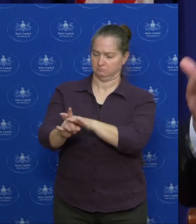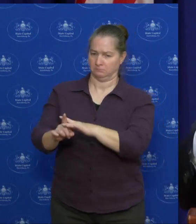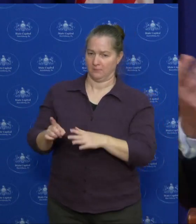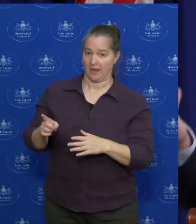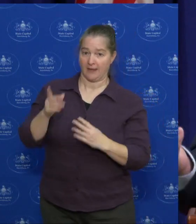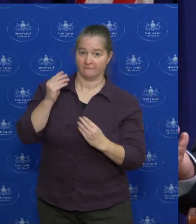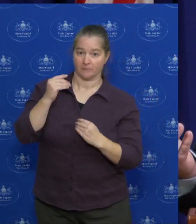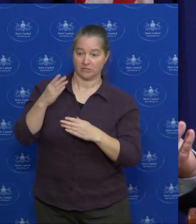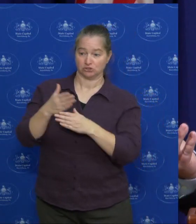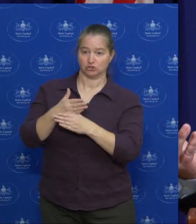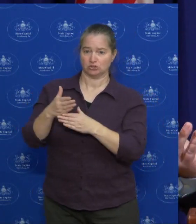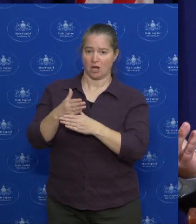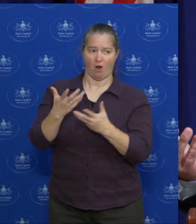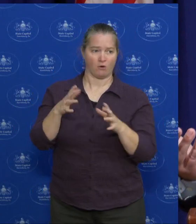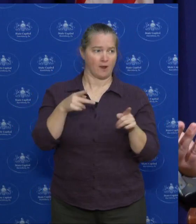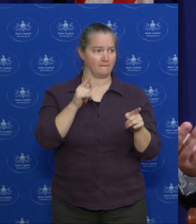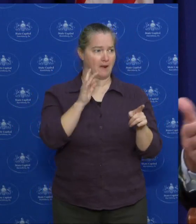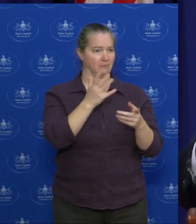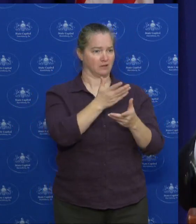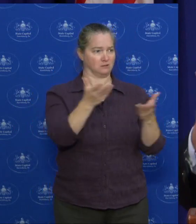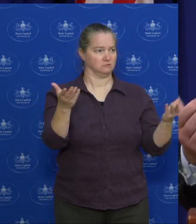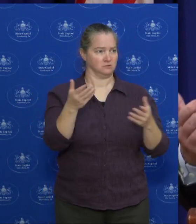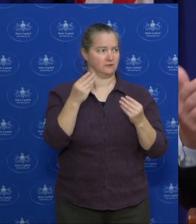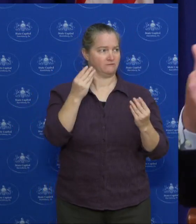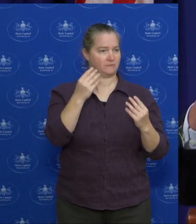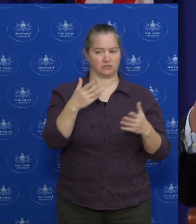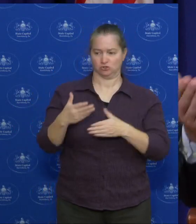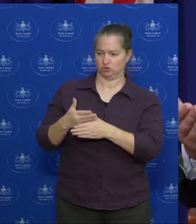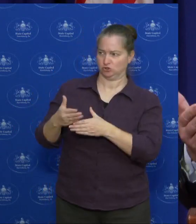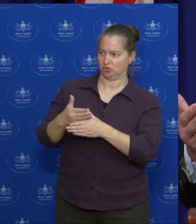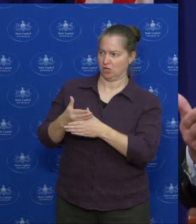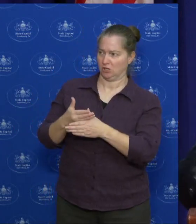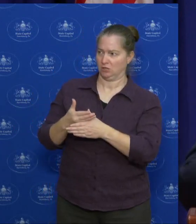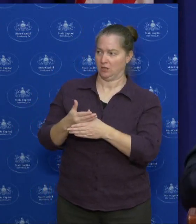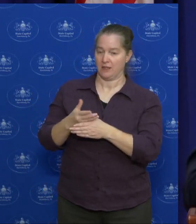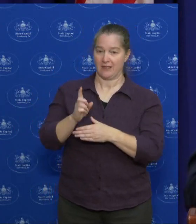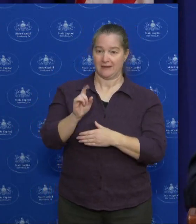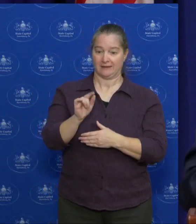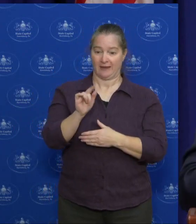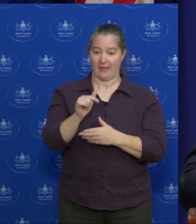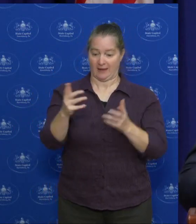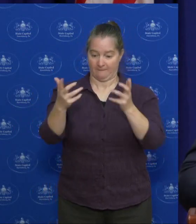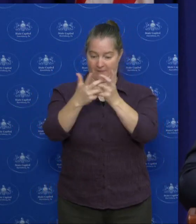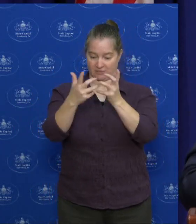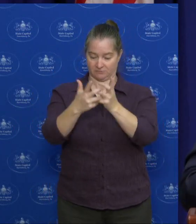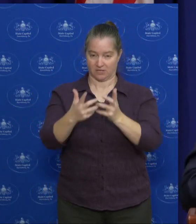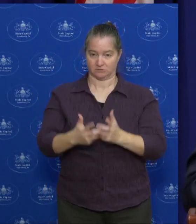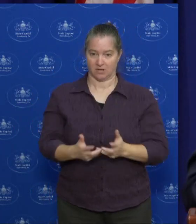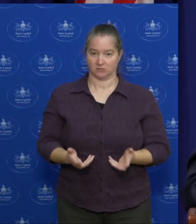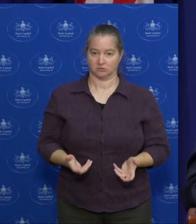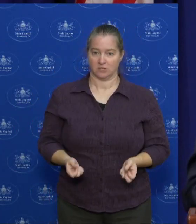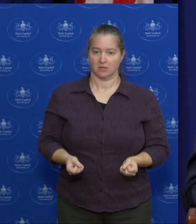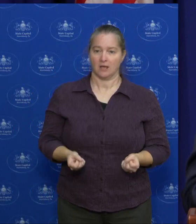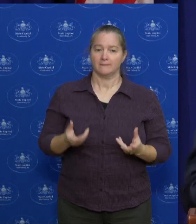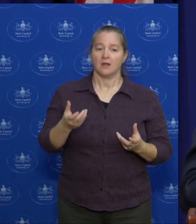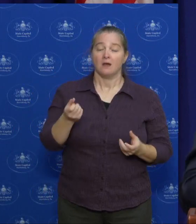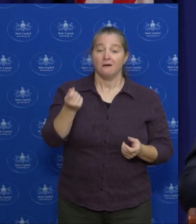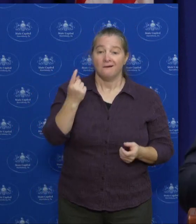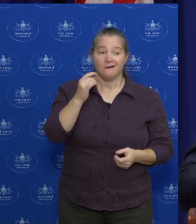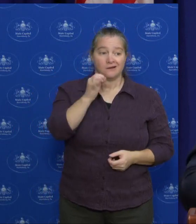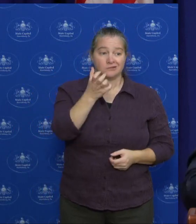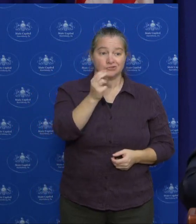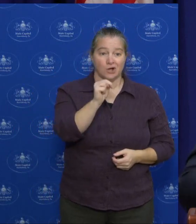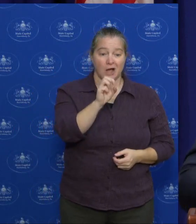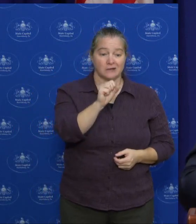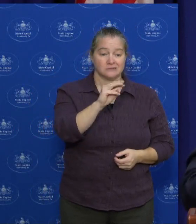sharing information that's already publicly available, and it's hard to make data matches based on how many John Smiths there are with the